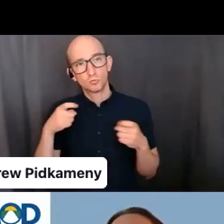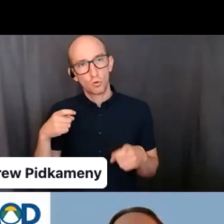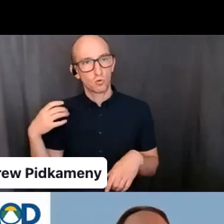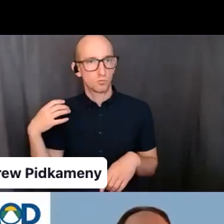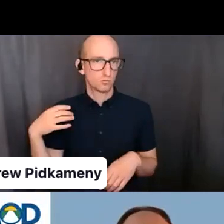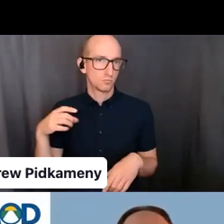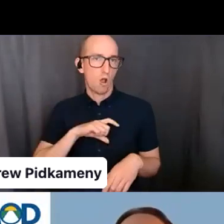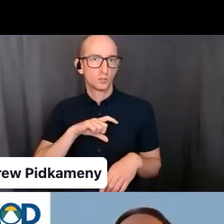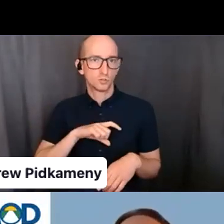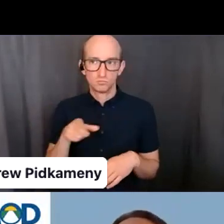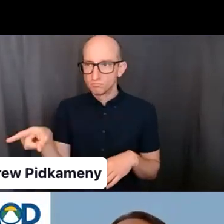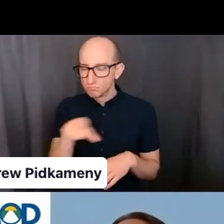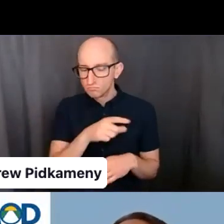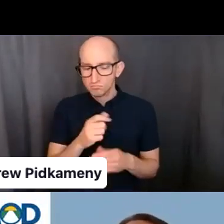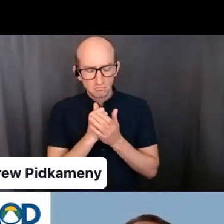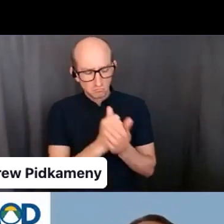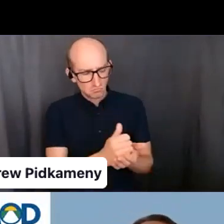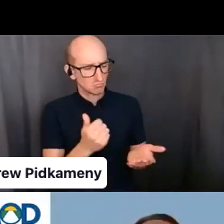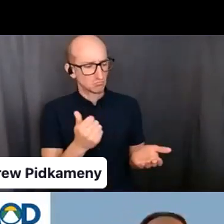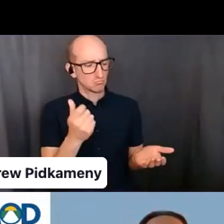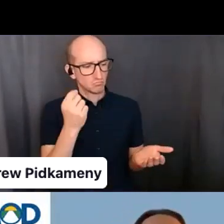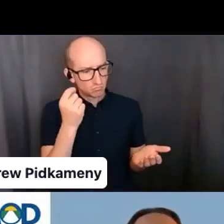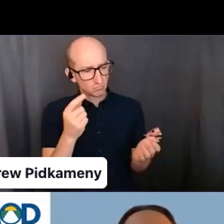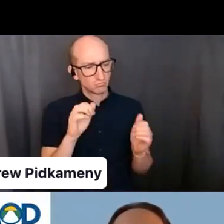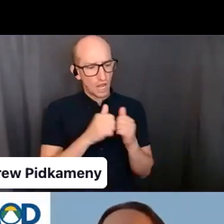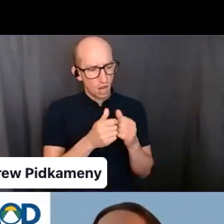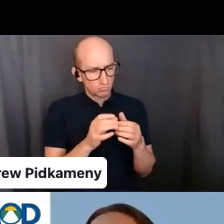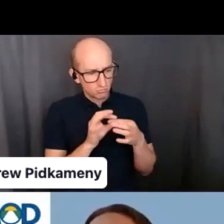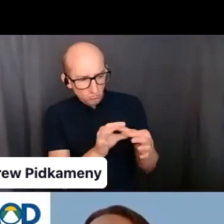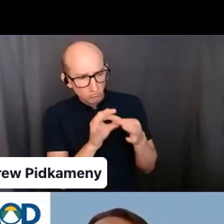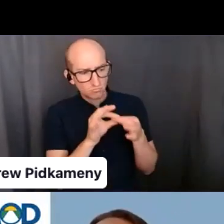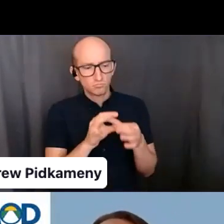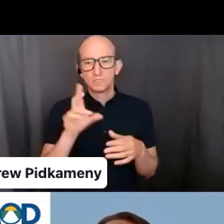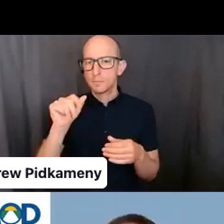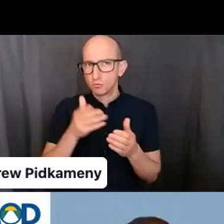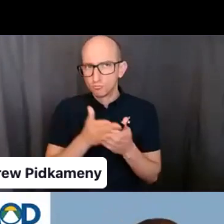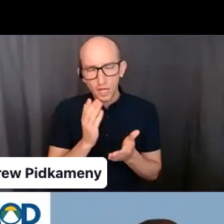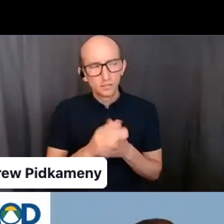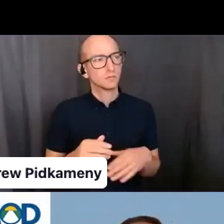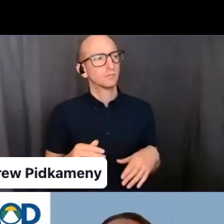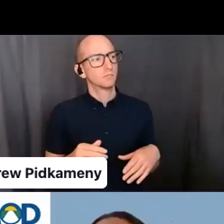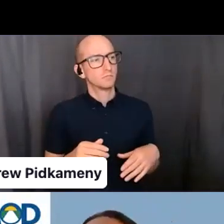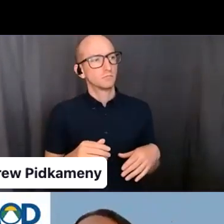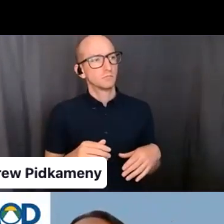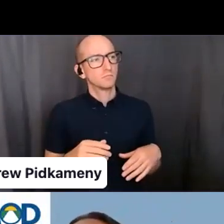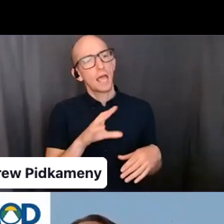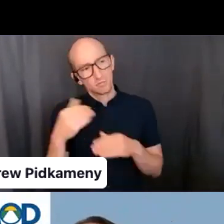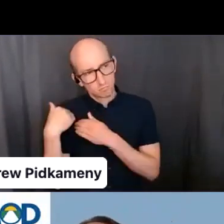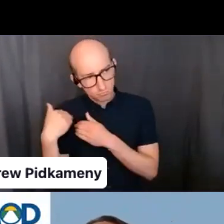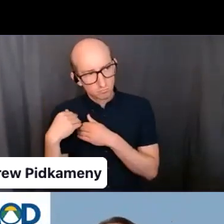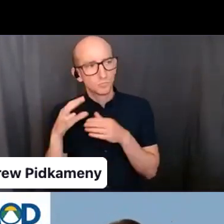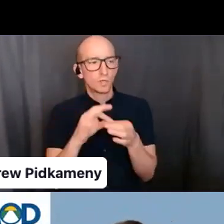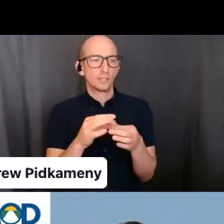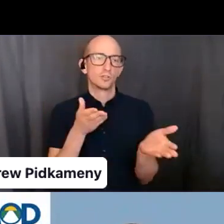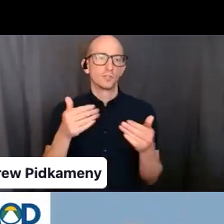to navigate disability rights and obligations relating to service animals. We've got an image on our